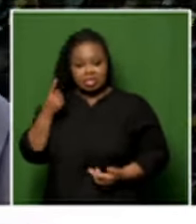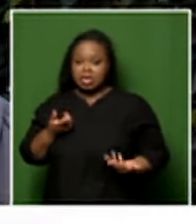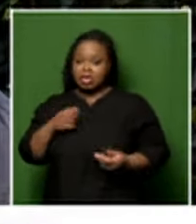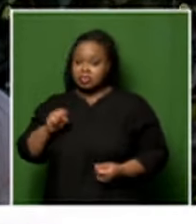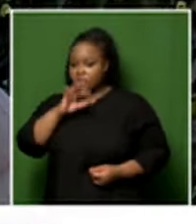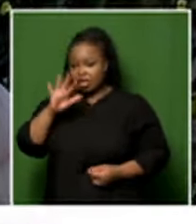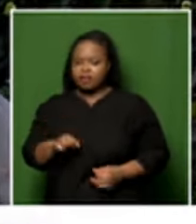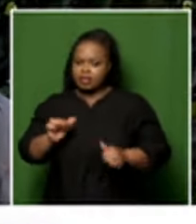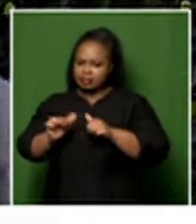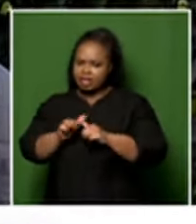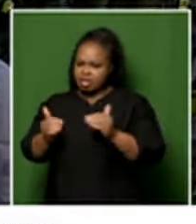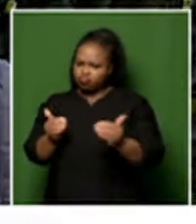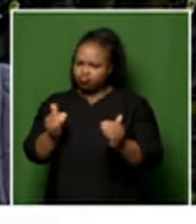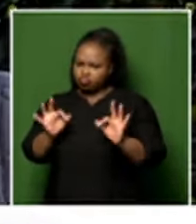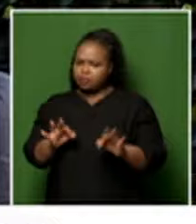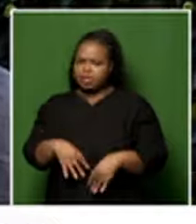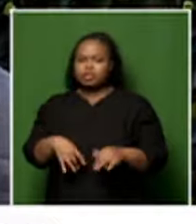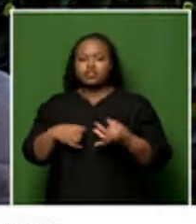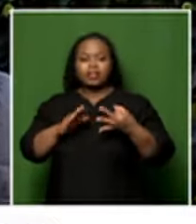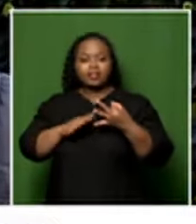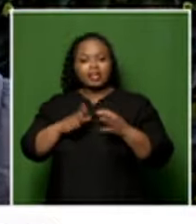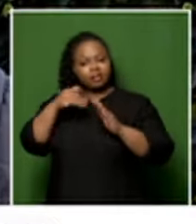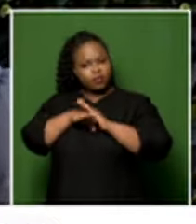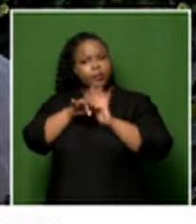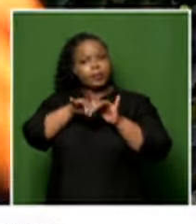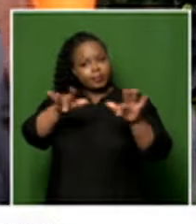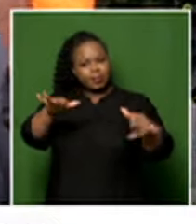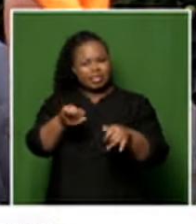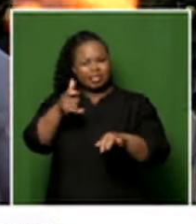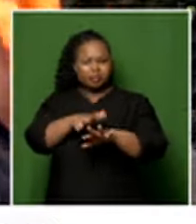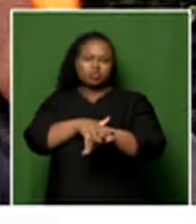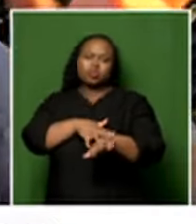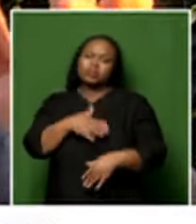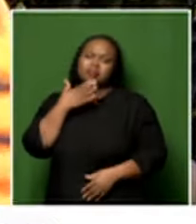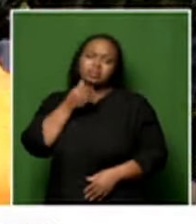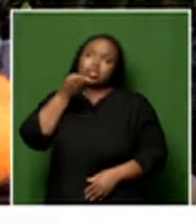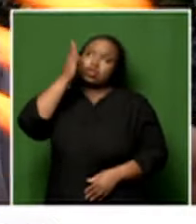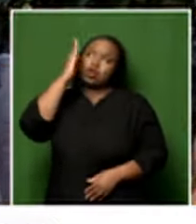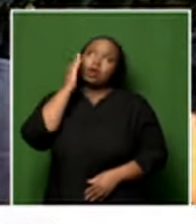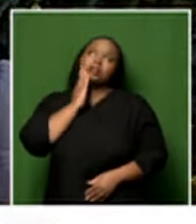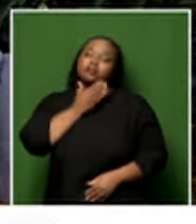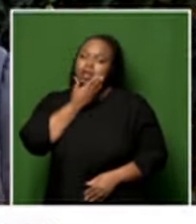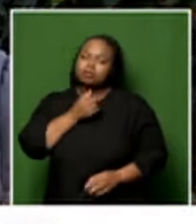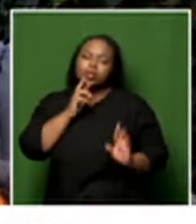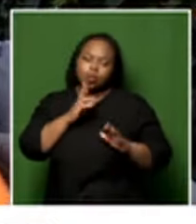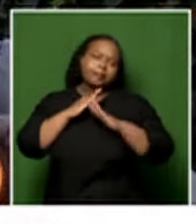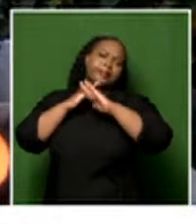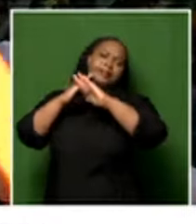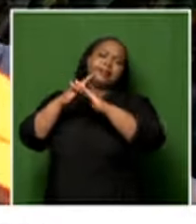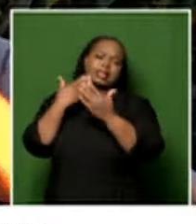if the third wave is coming, it seems to be coming much slower than we anticipated. And please God, with God's grace, it won't even come. Maybe